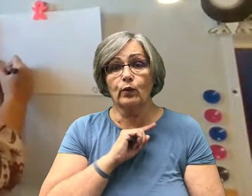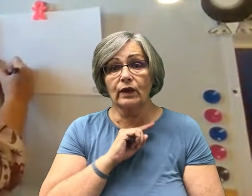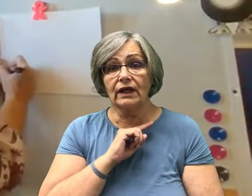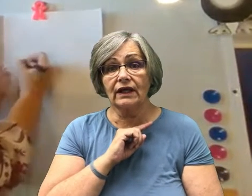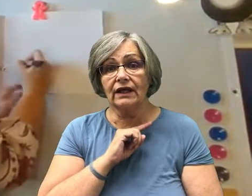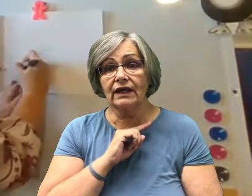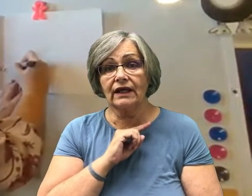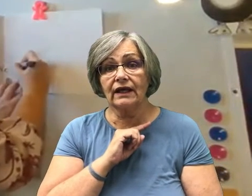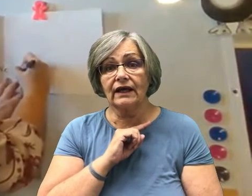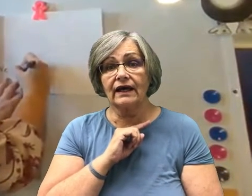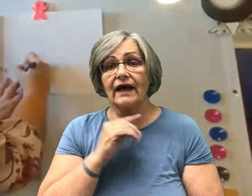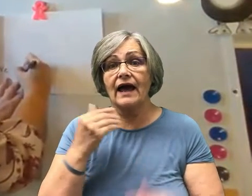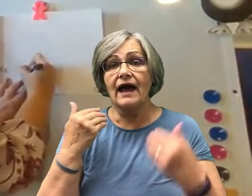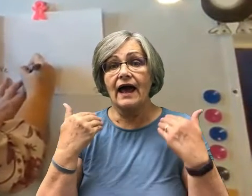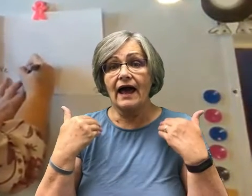we